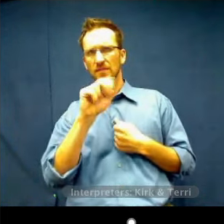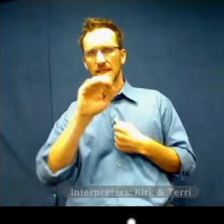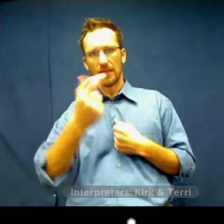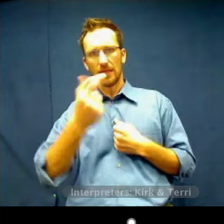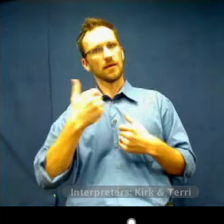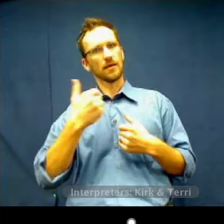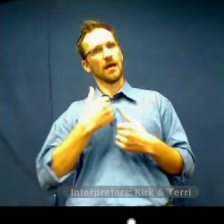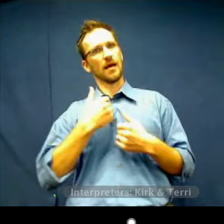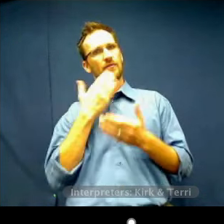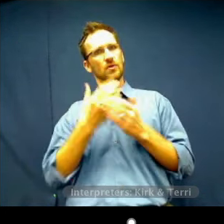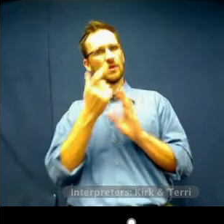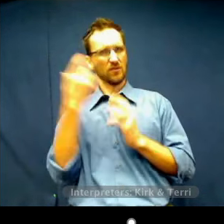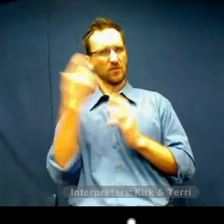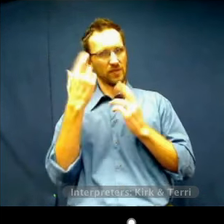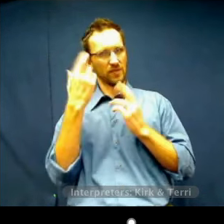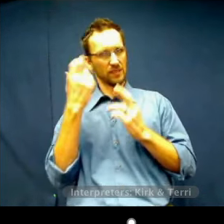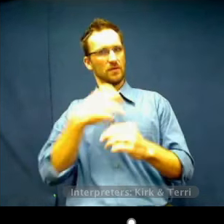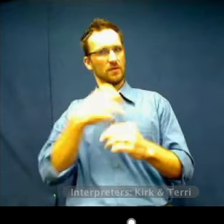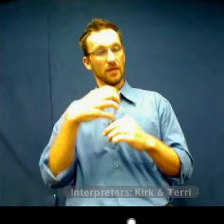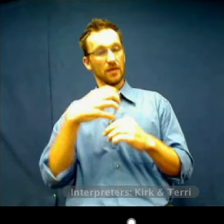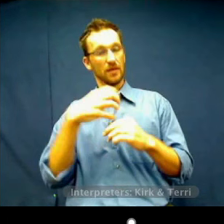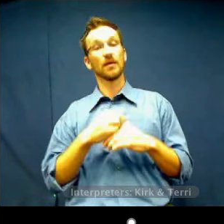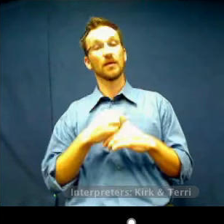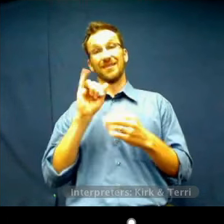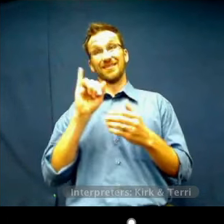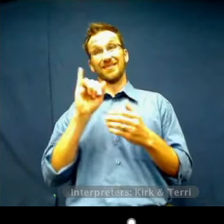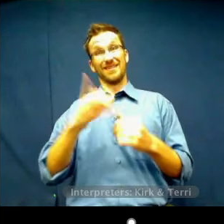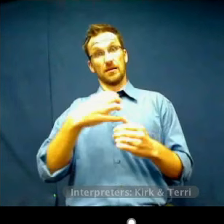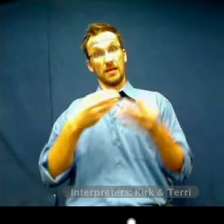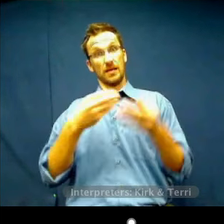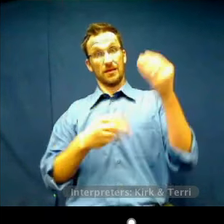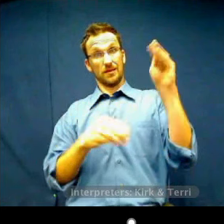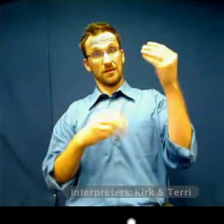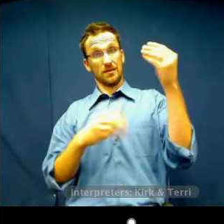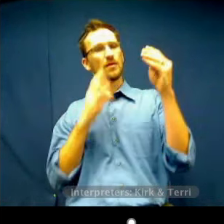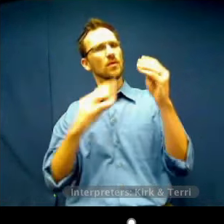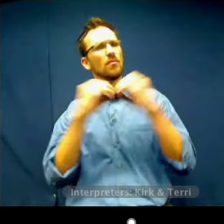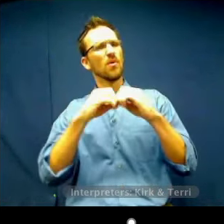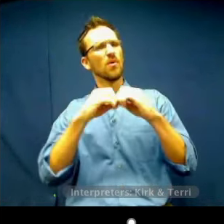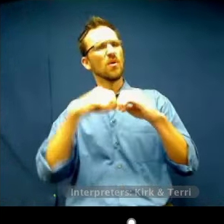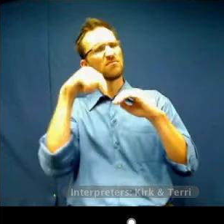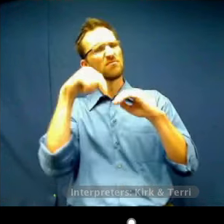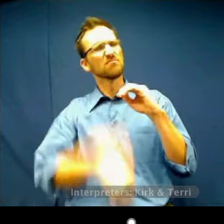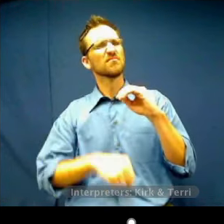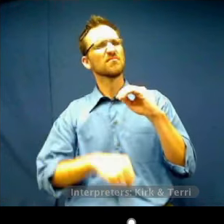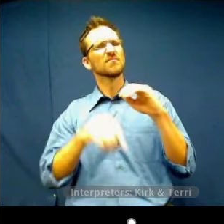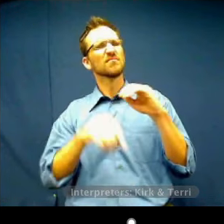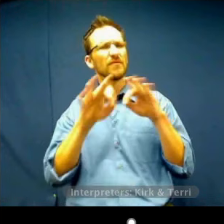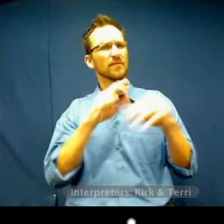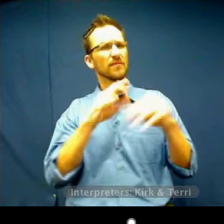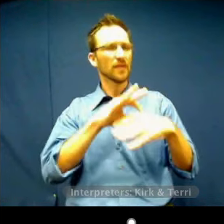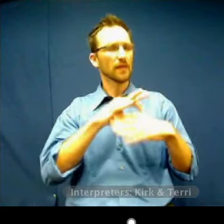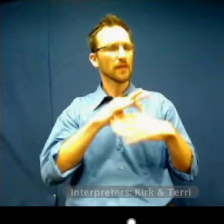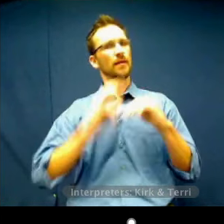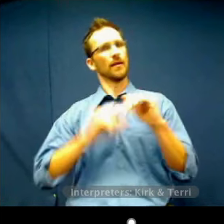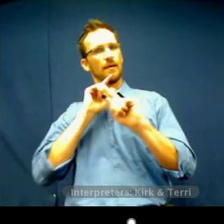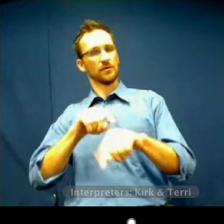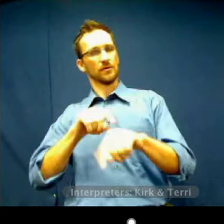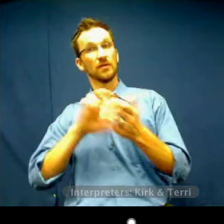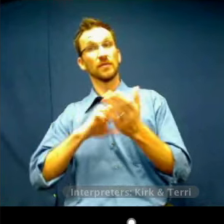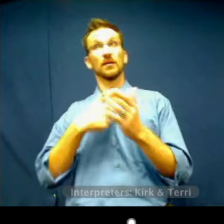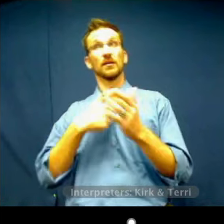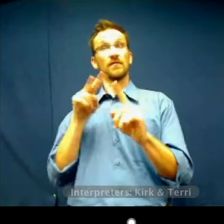has more content than an answer. So you file a complaint and then the respondent